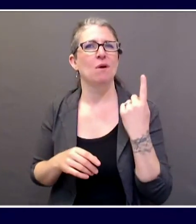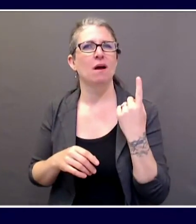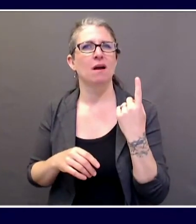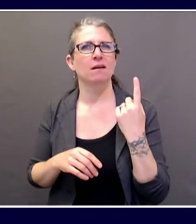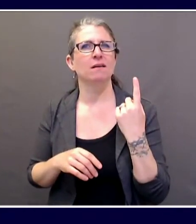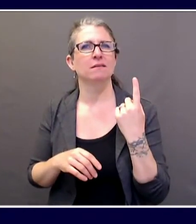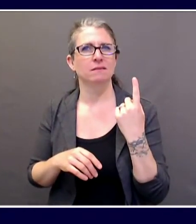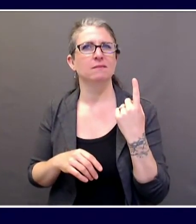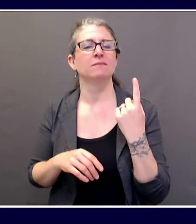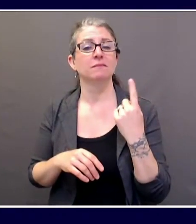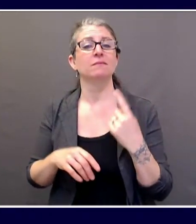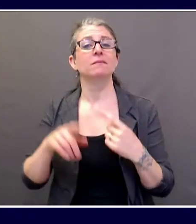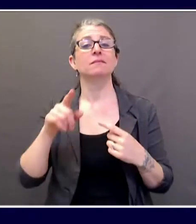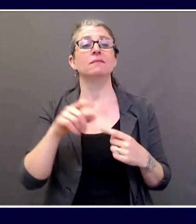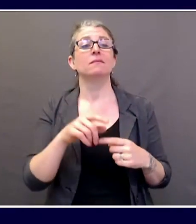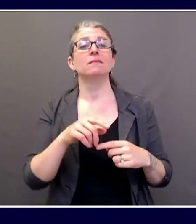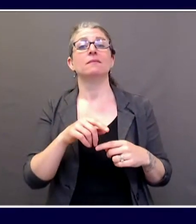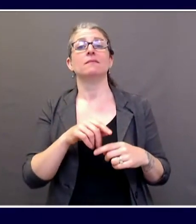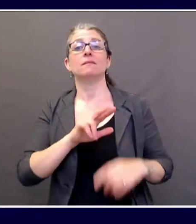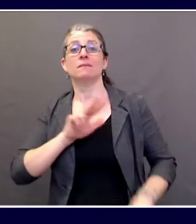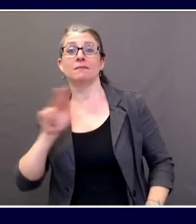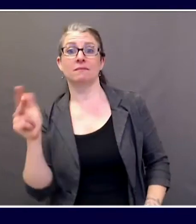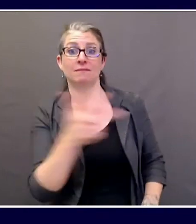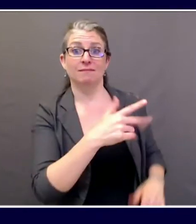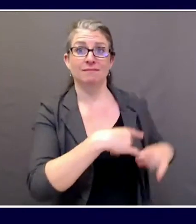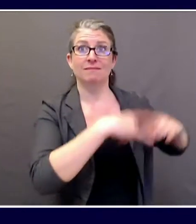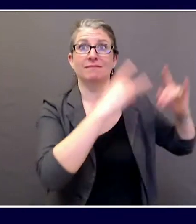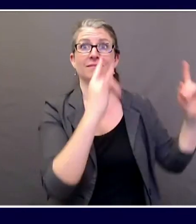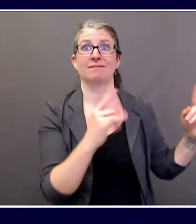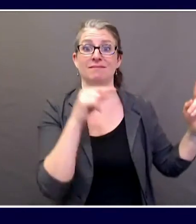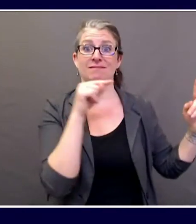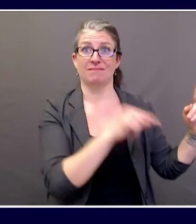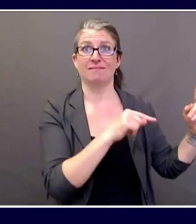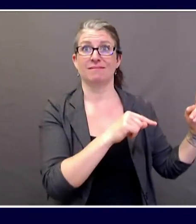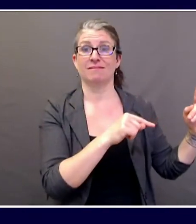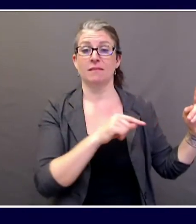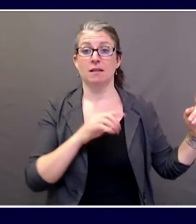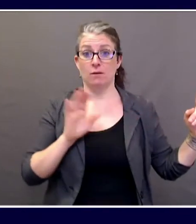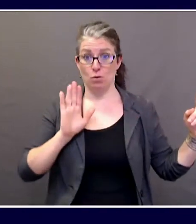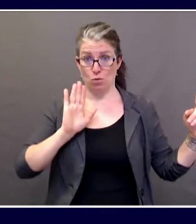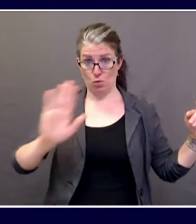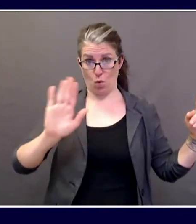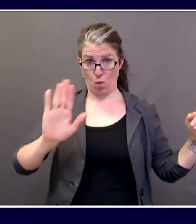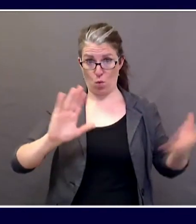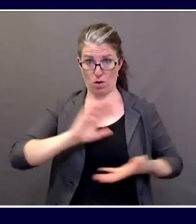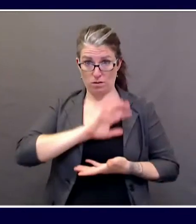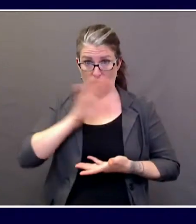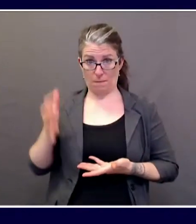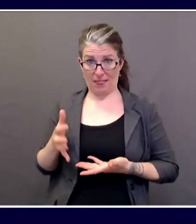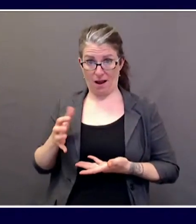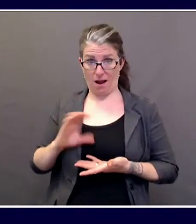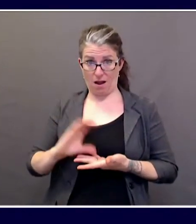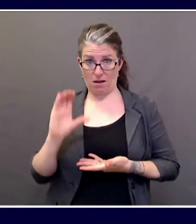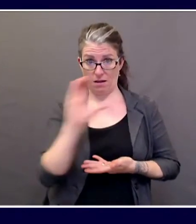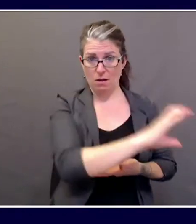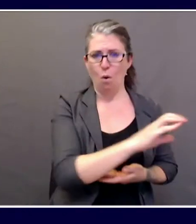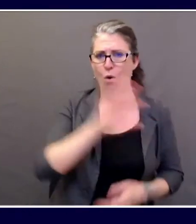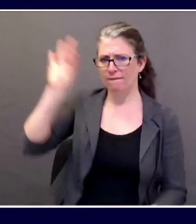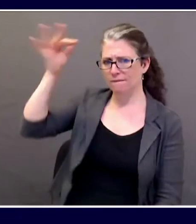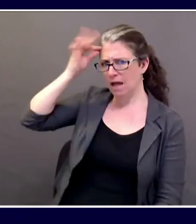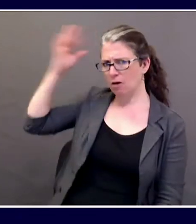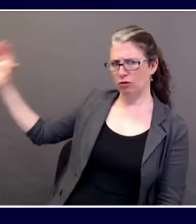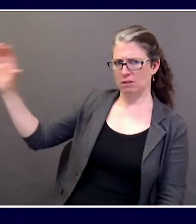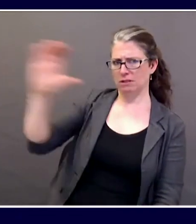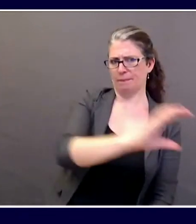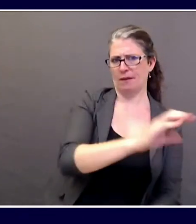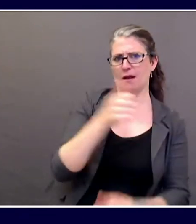by the state and not the federal government? That's correct? That is correct, Megan. That is correct. Okay. So moving forward, if the